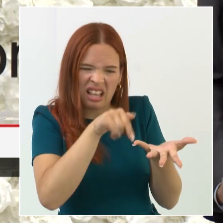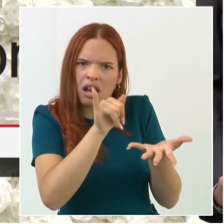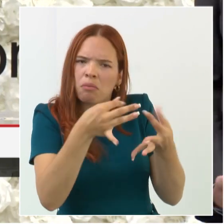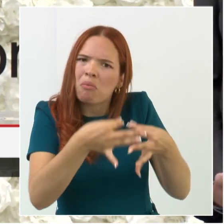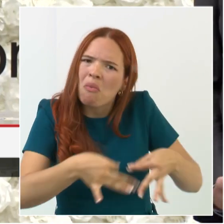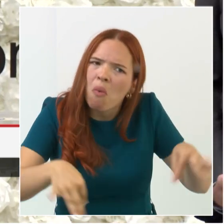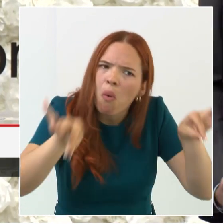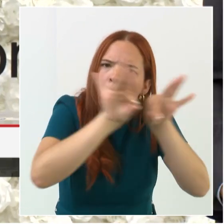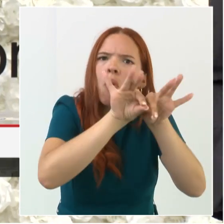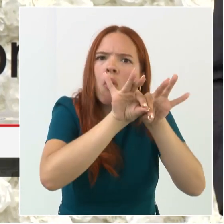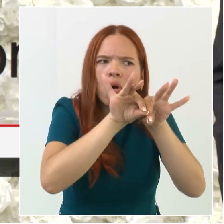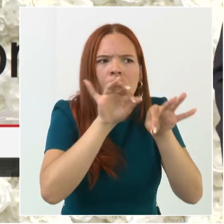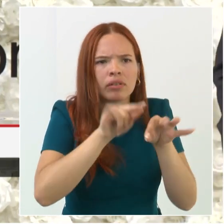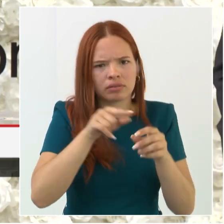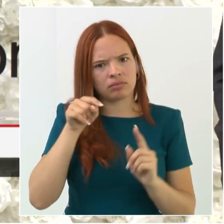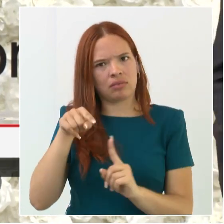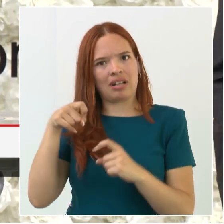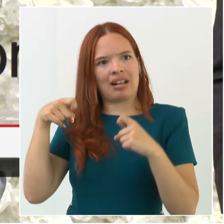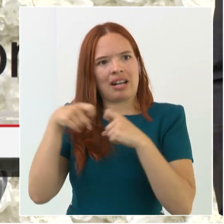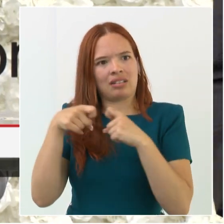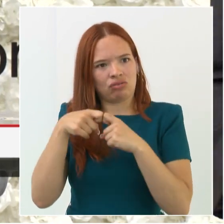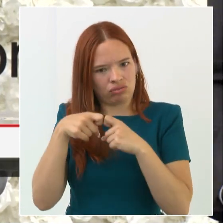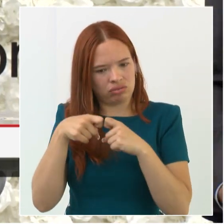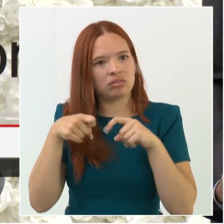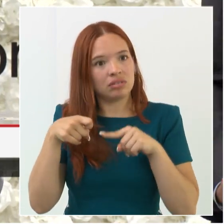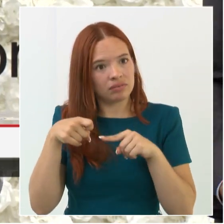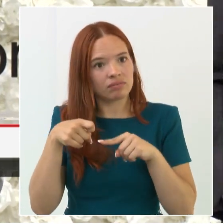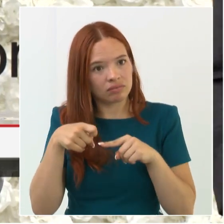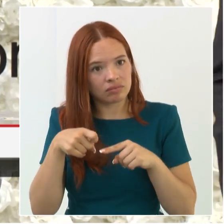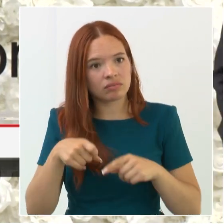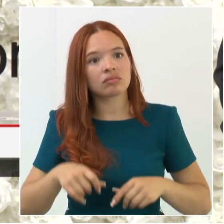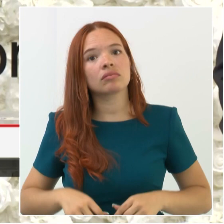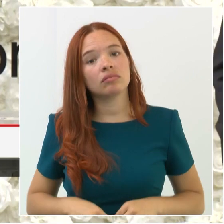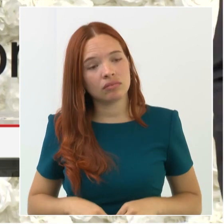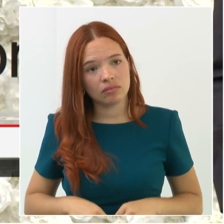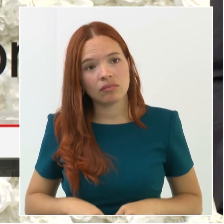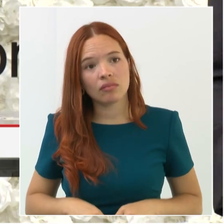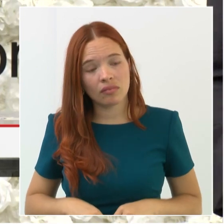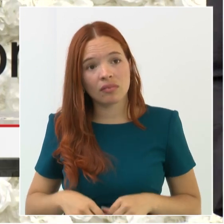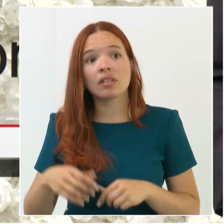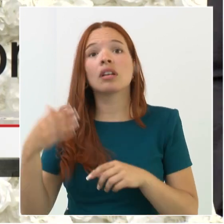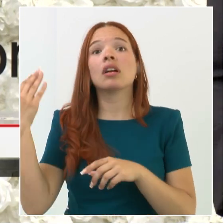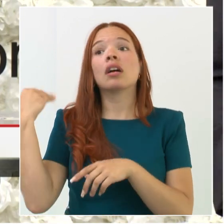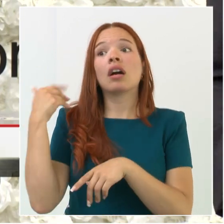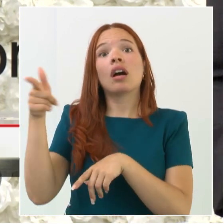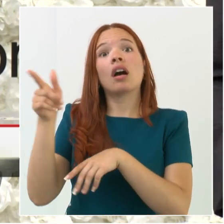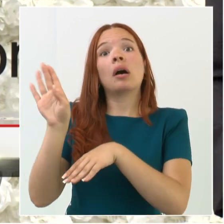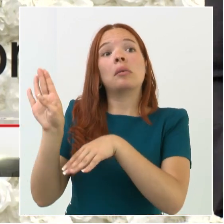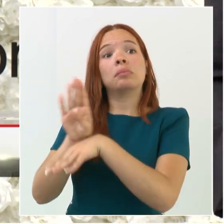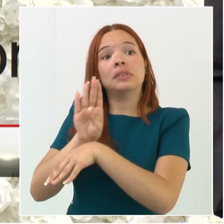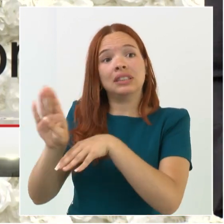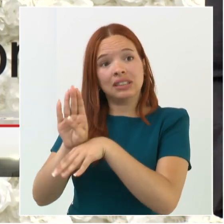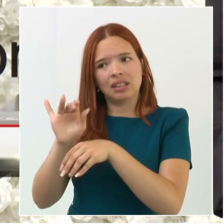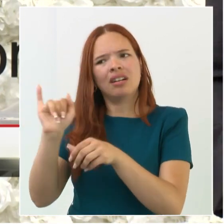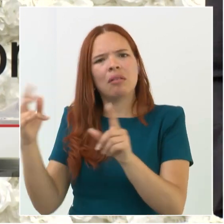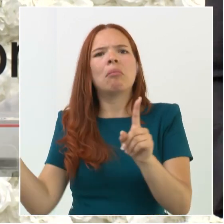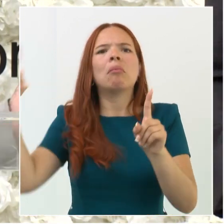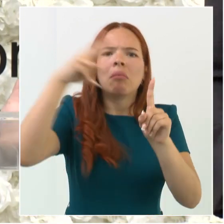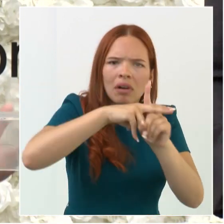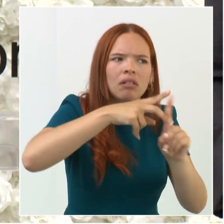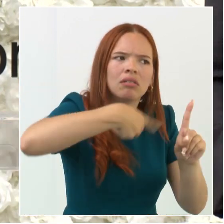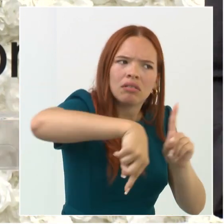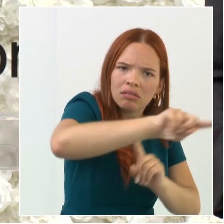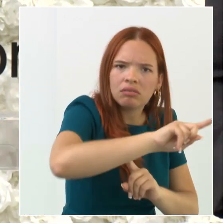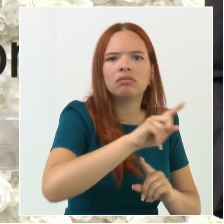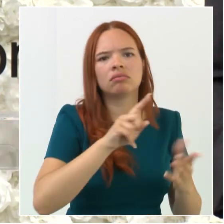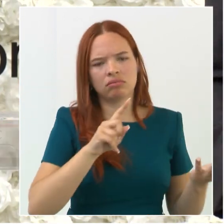dealer model. When we're looking at where we're going to go in the United States, the Washington, D.C. market, as Jamie indicated,